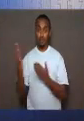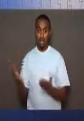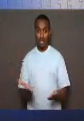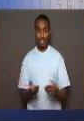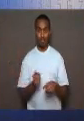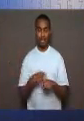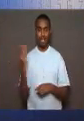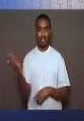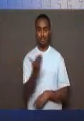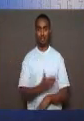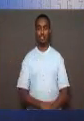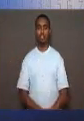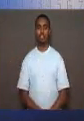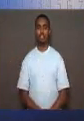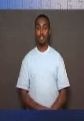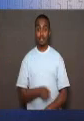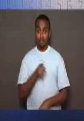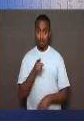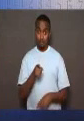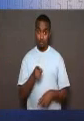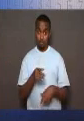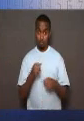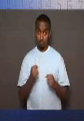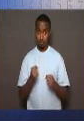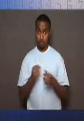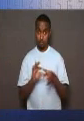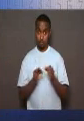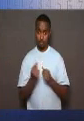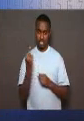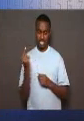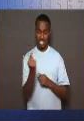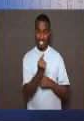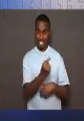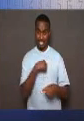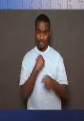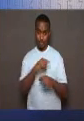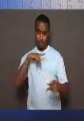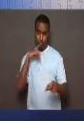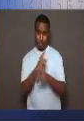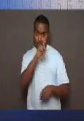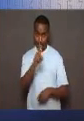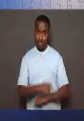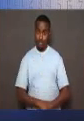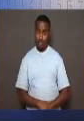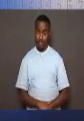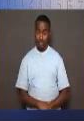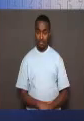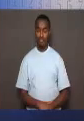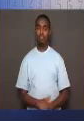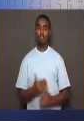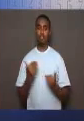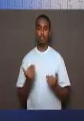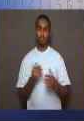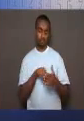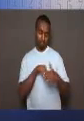Welcome back, everyone. Were you able to define each occupation correctly? Let us